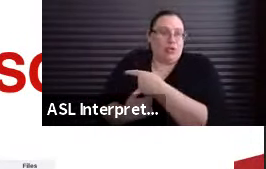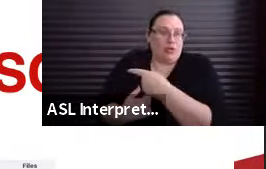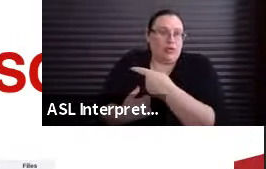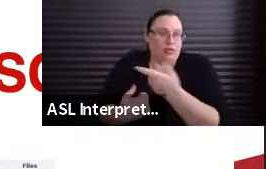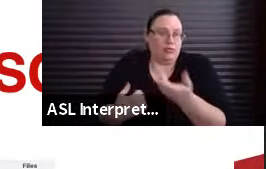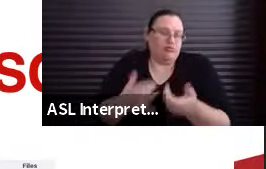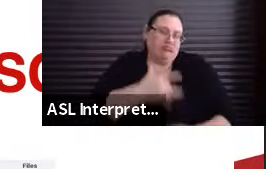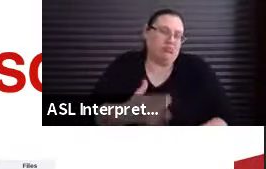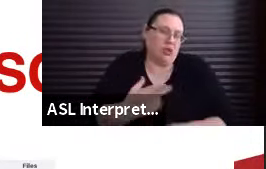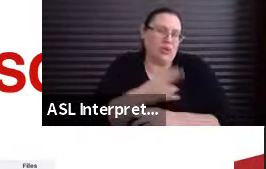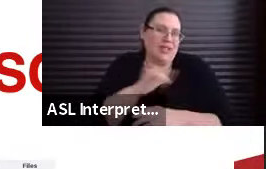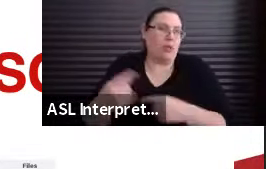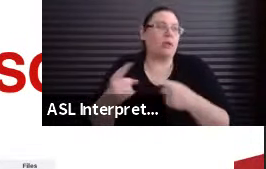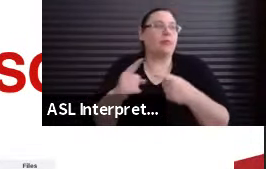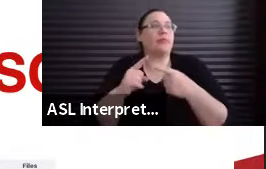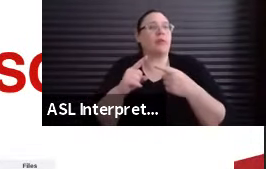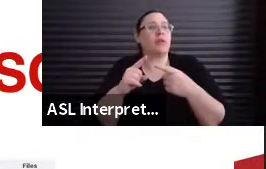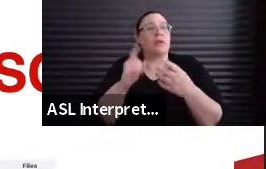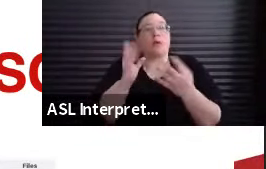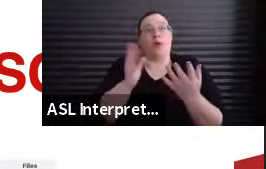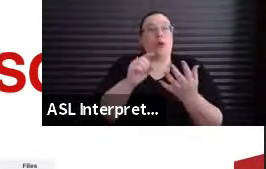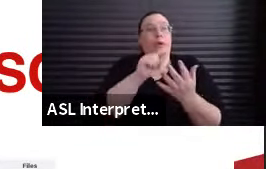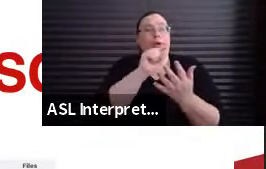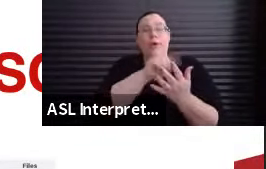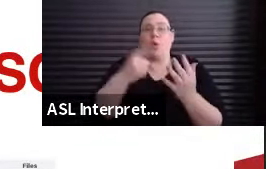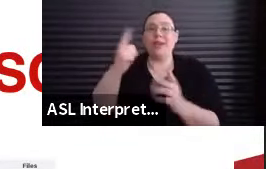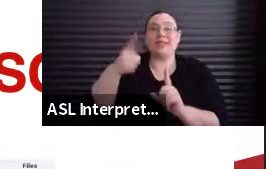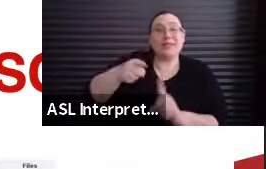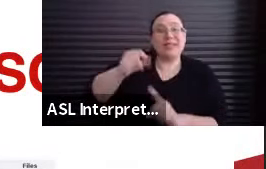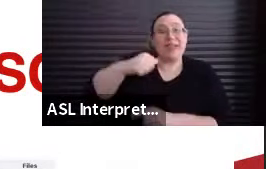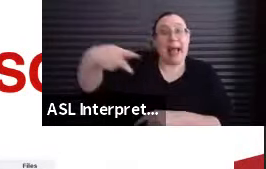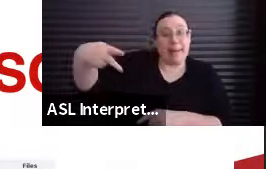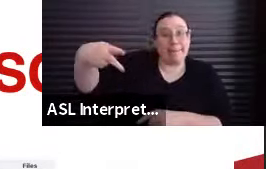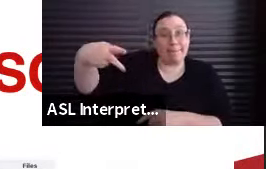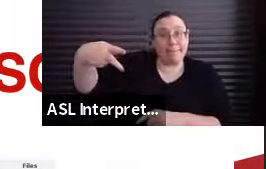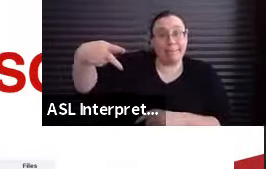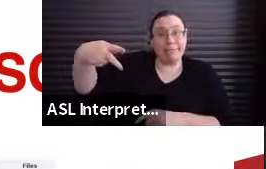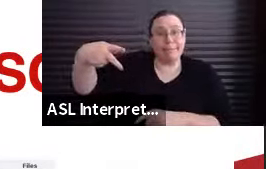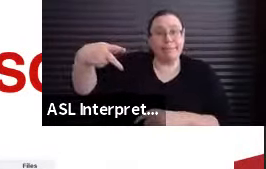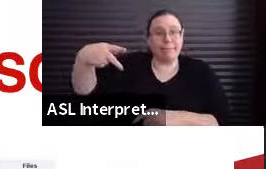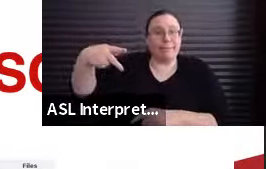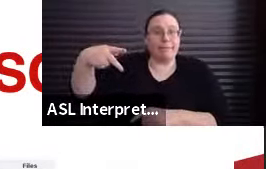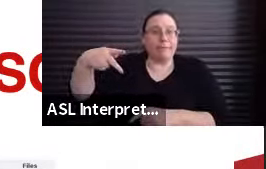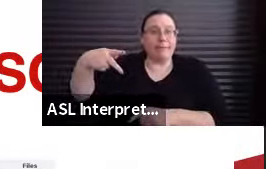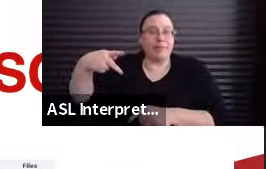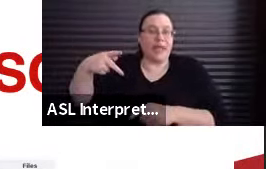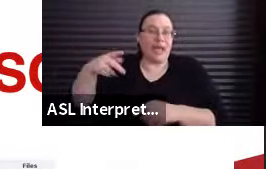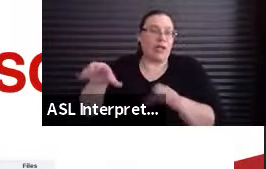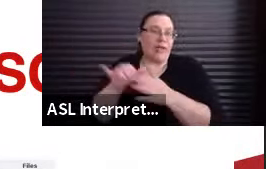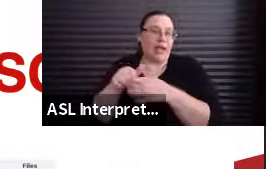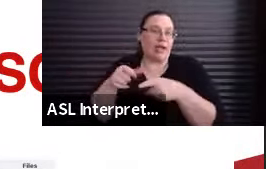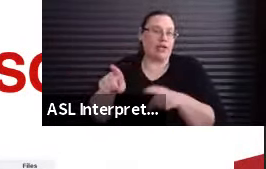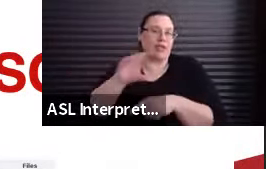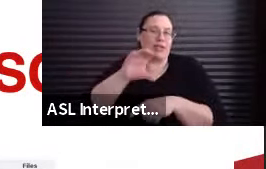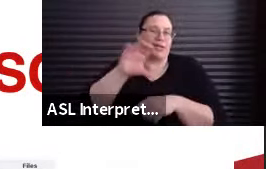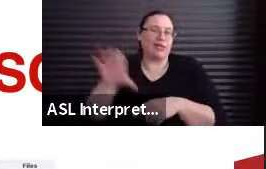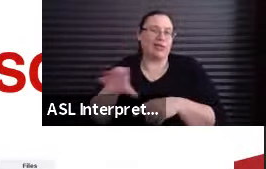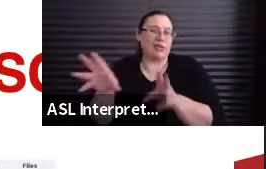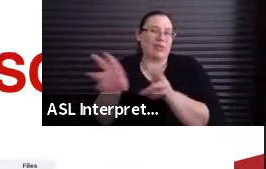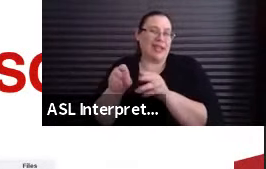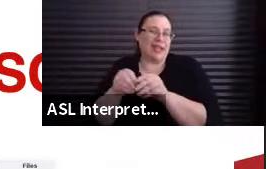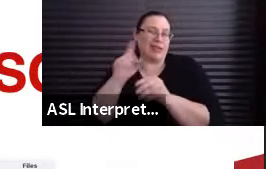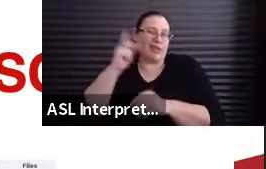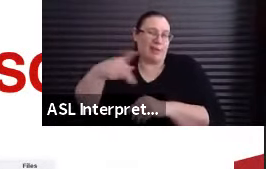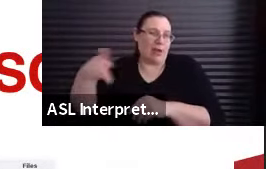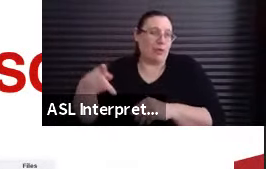do, or a specific application, which is what I'm doing in this Zoom session today. Okay, and if you're